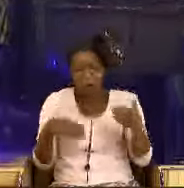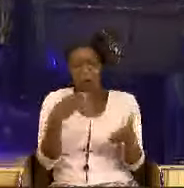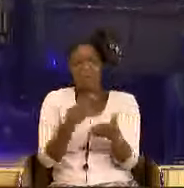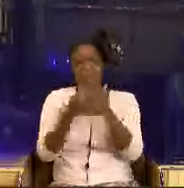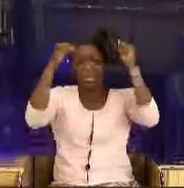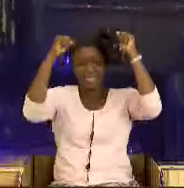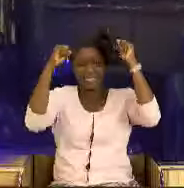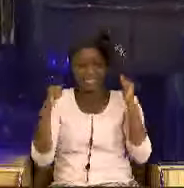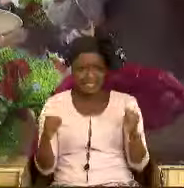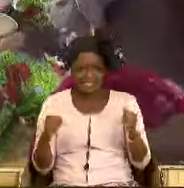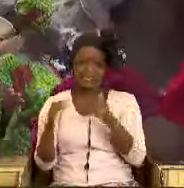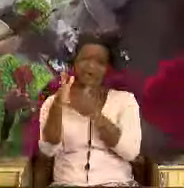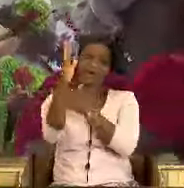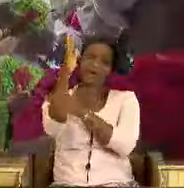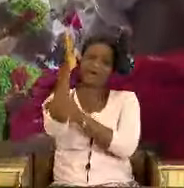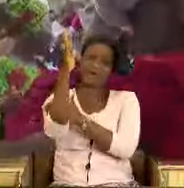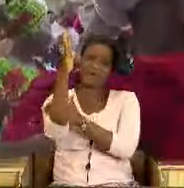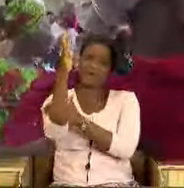to